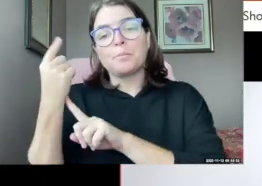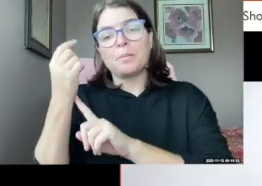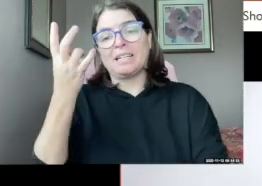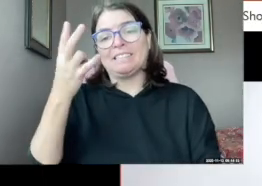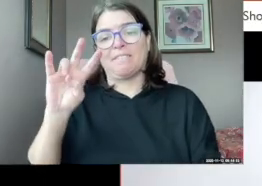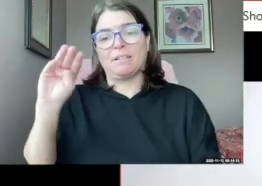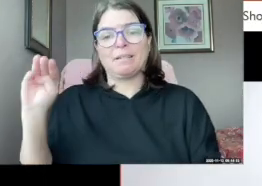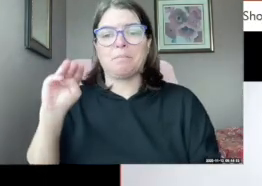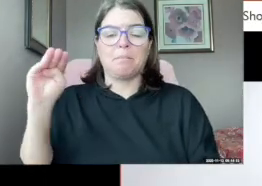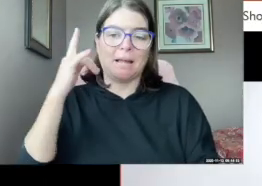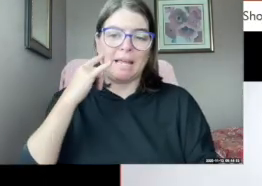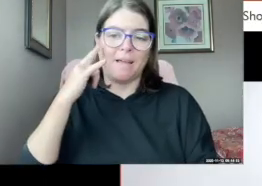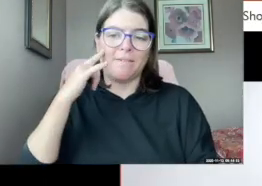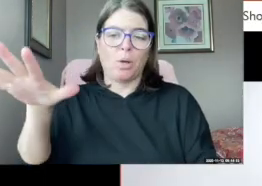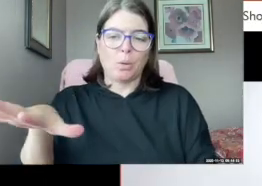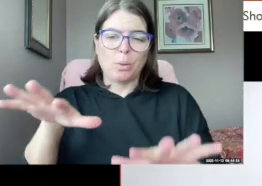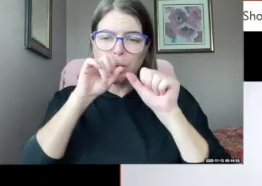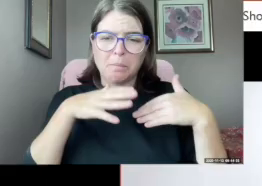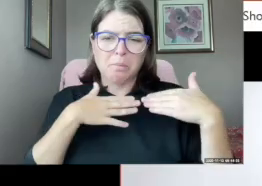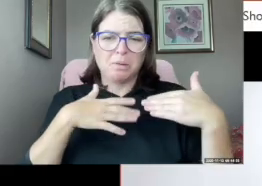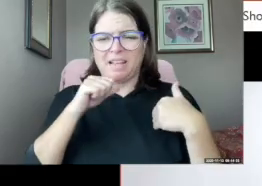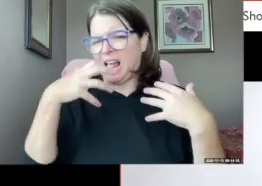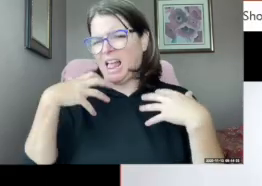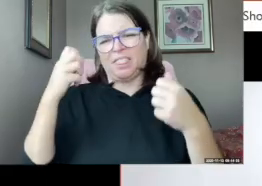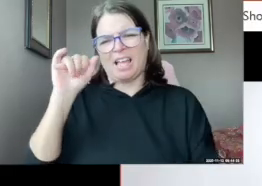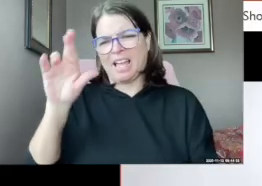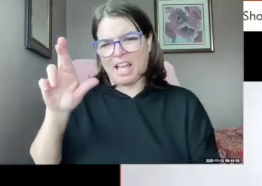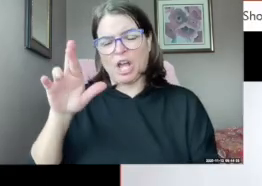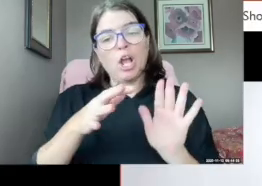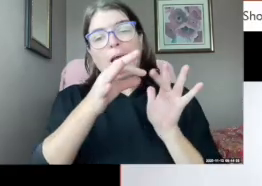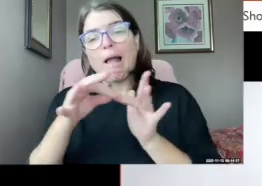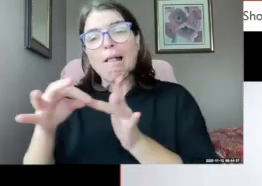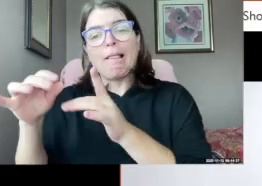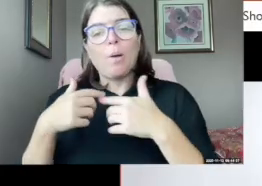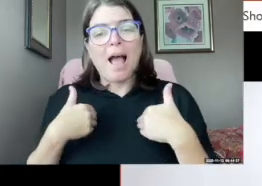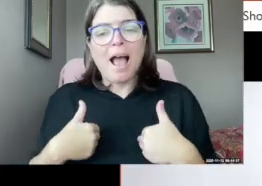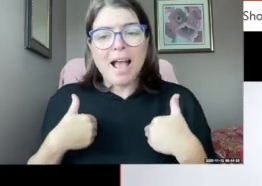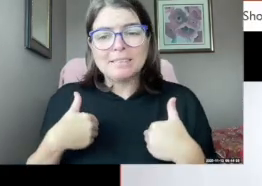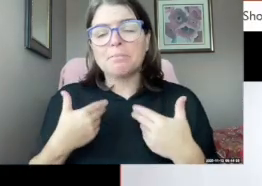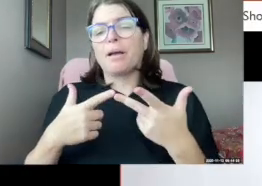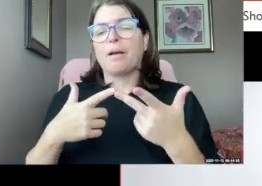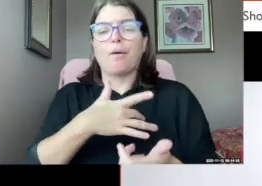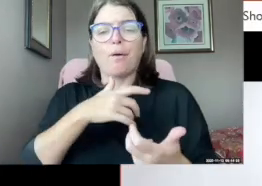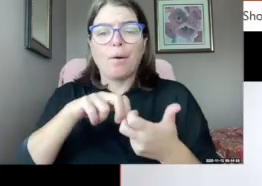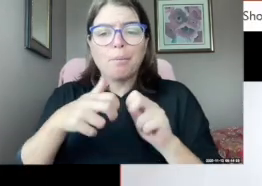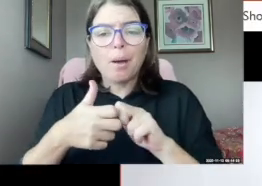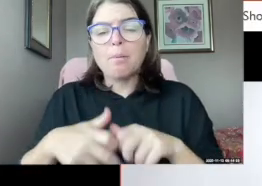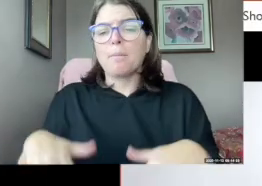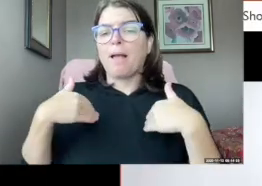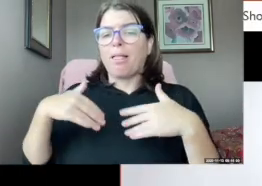million Californians breathed unhealthy air, which can lead to asthma, heart problems, and lung